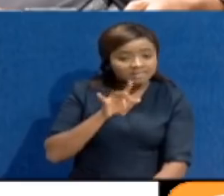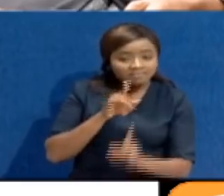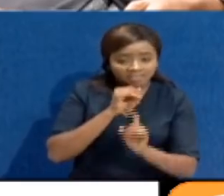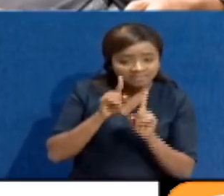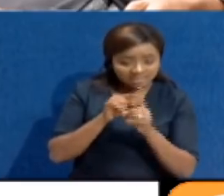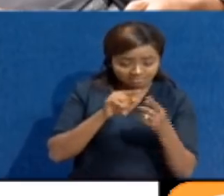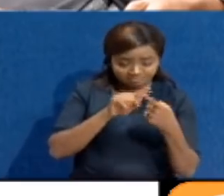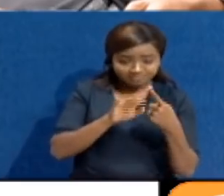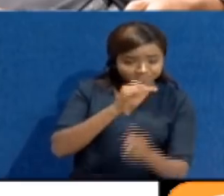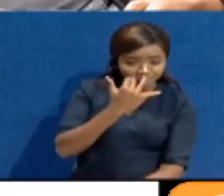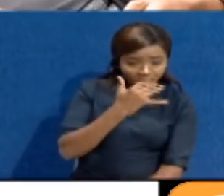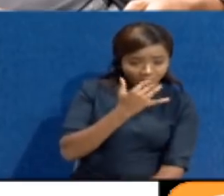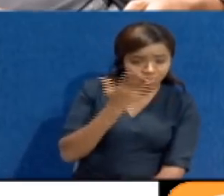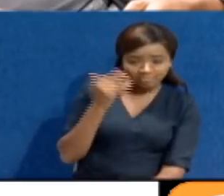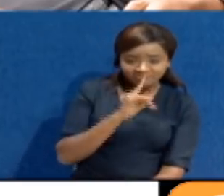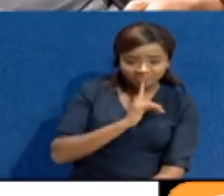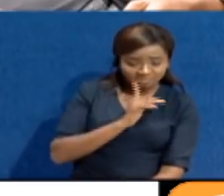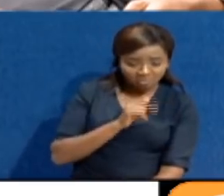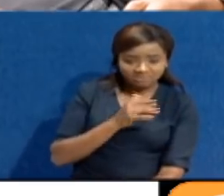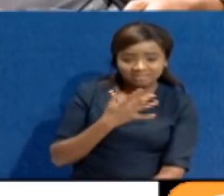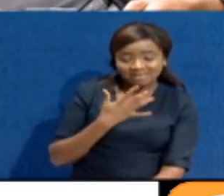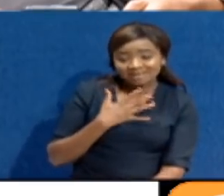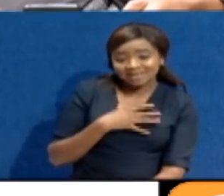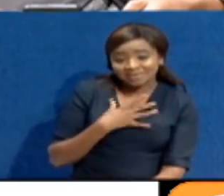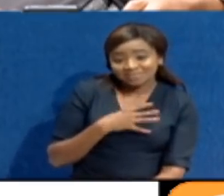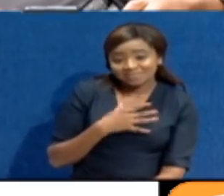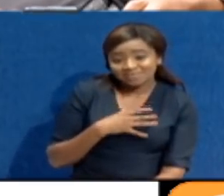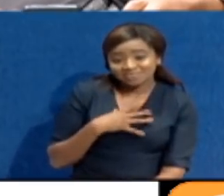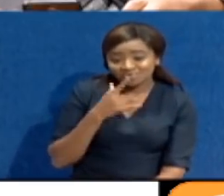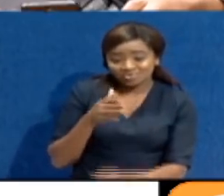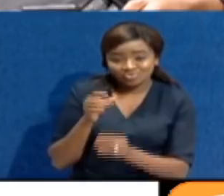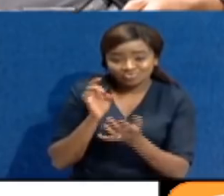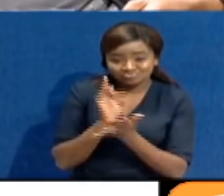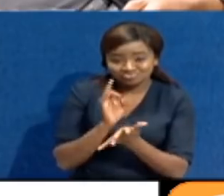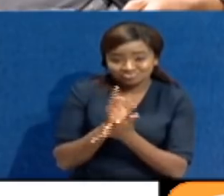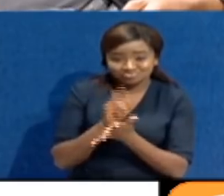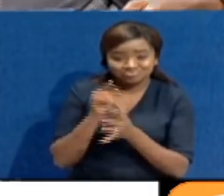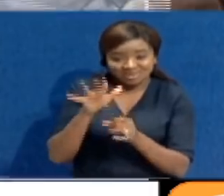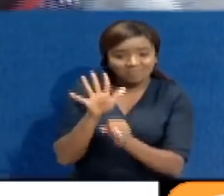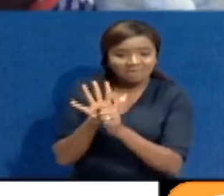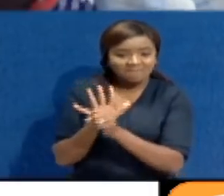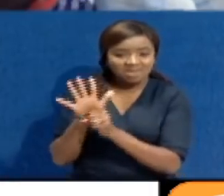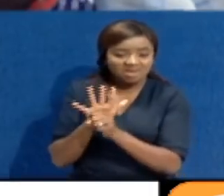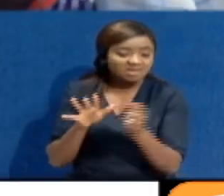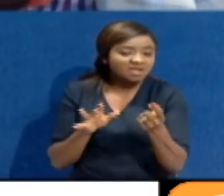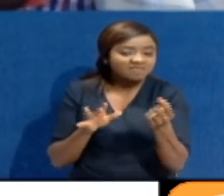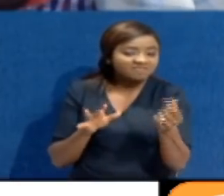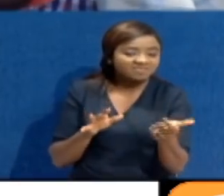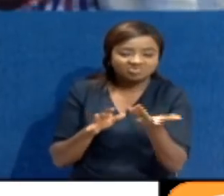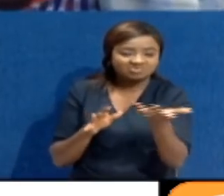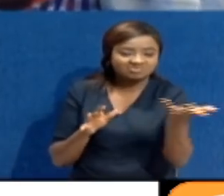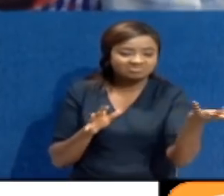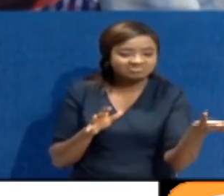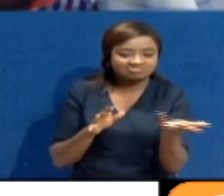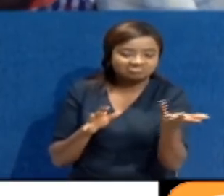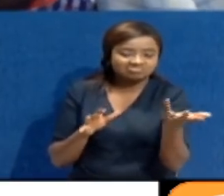been purged are now in the majority and those left in the party are in the minority. What does the future look like for your party? Honorable Kioni.